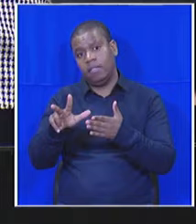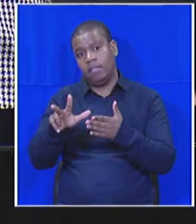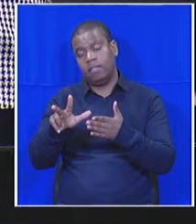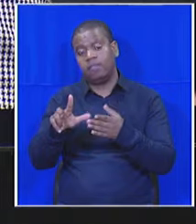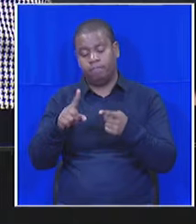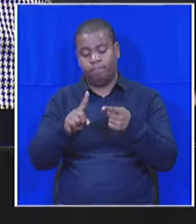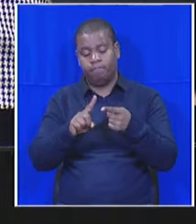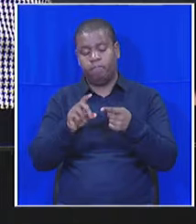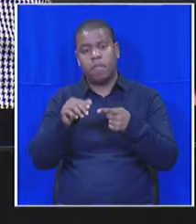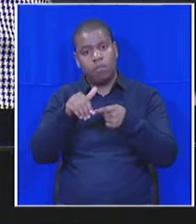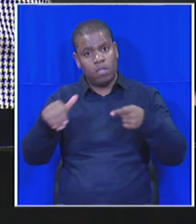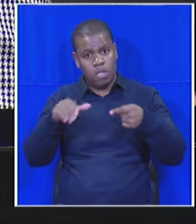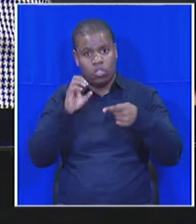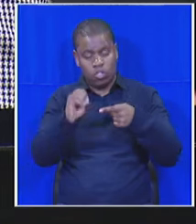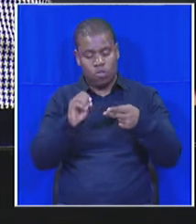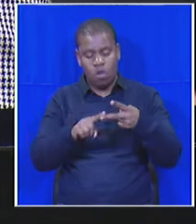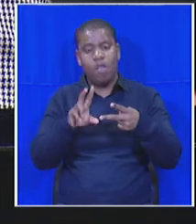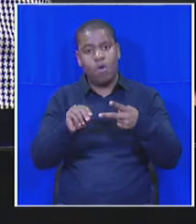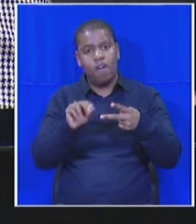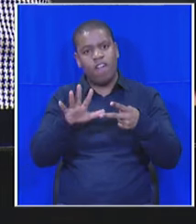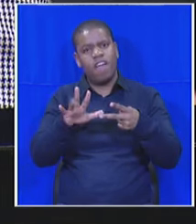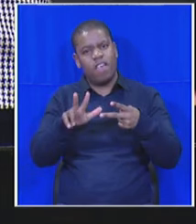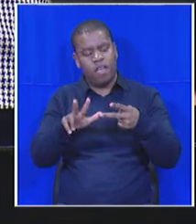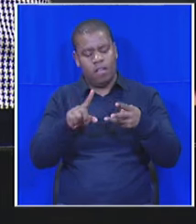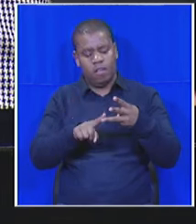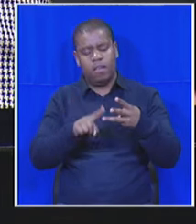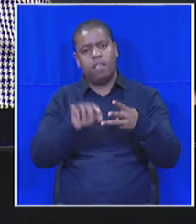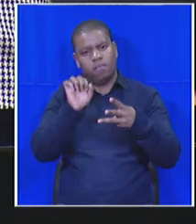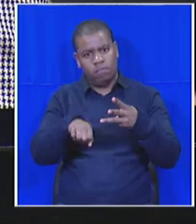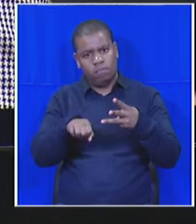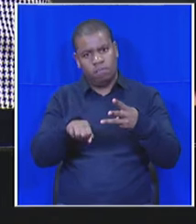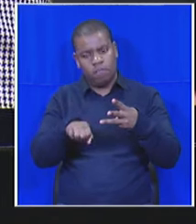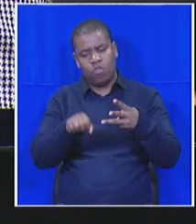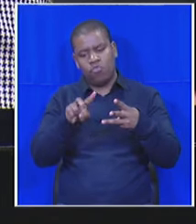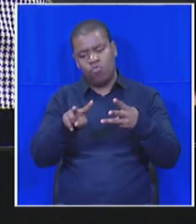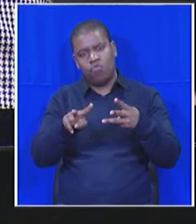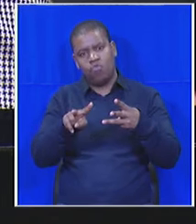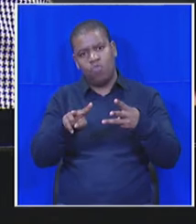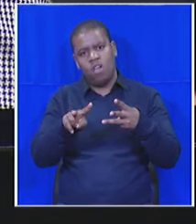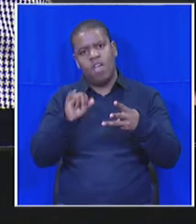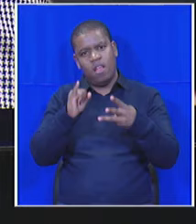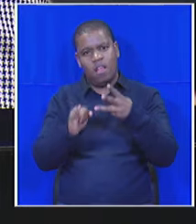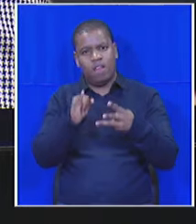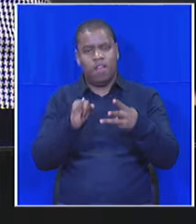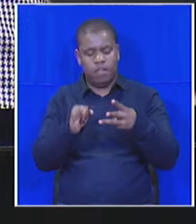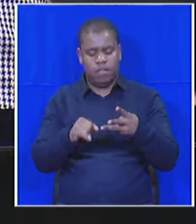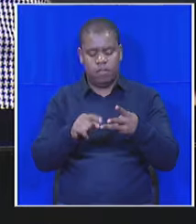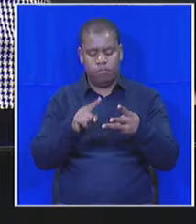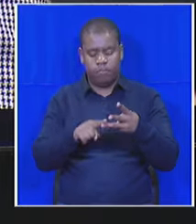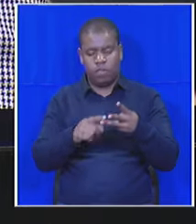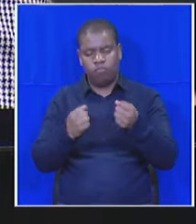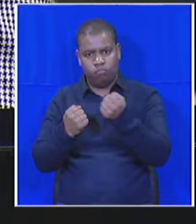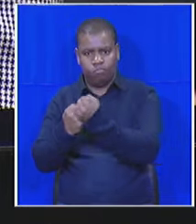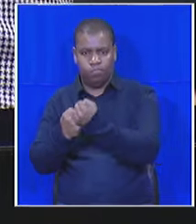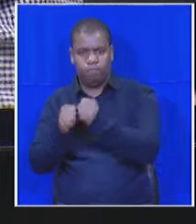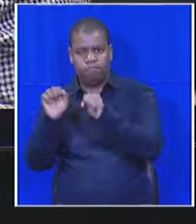abstain 0, no 58, yes 211. Vote 28 has been